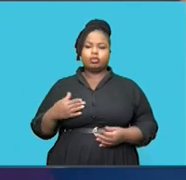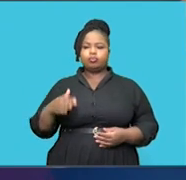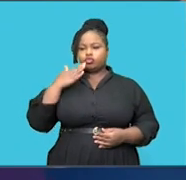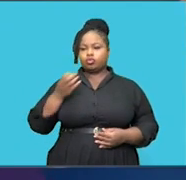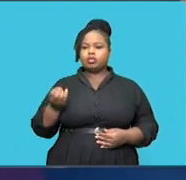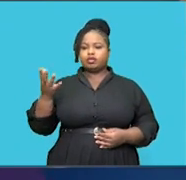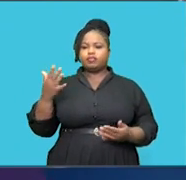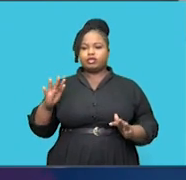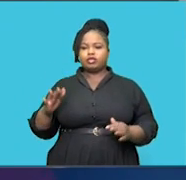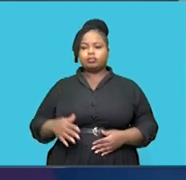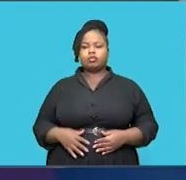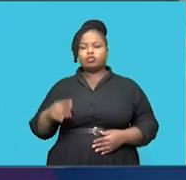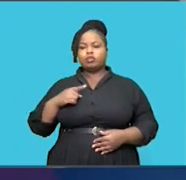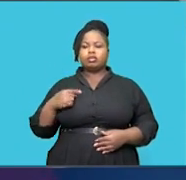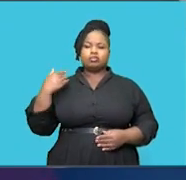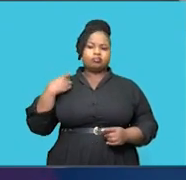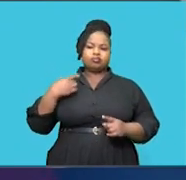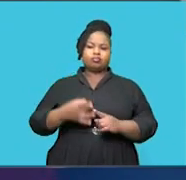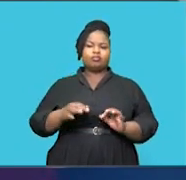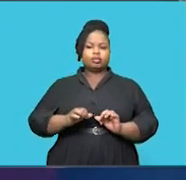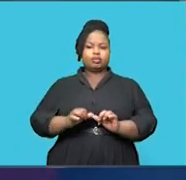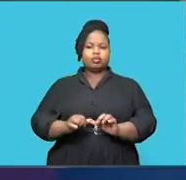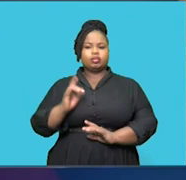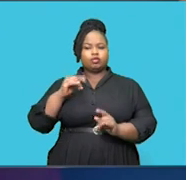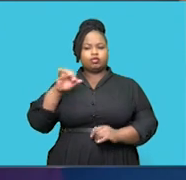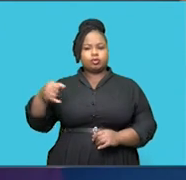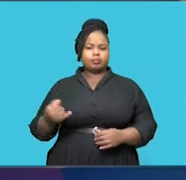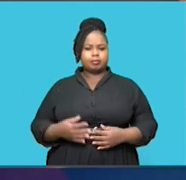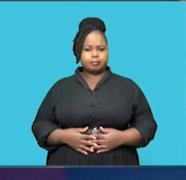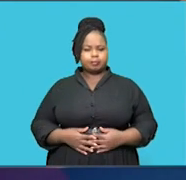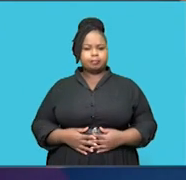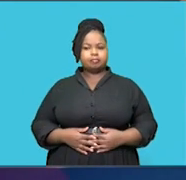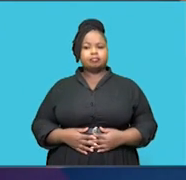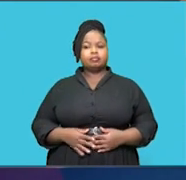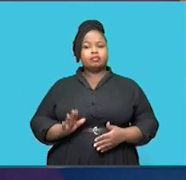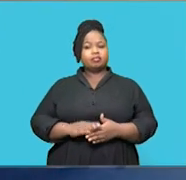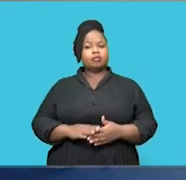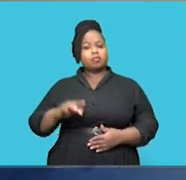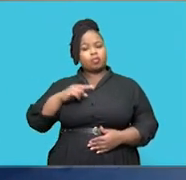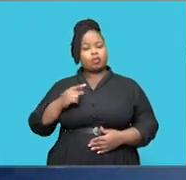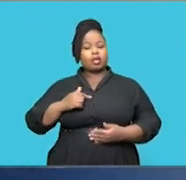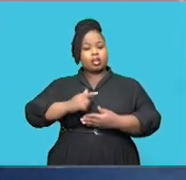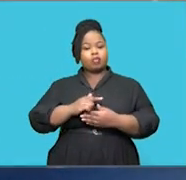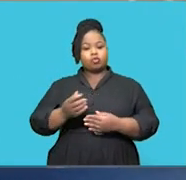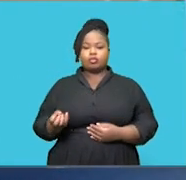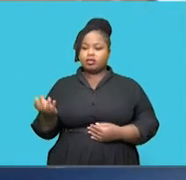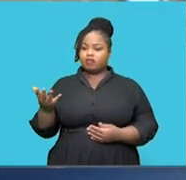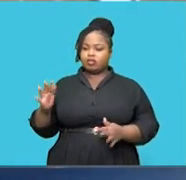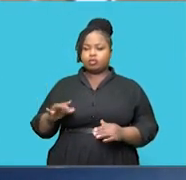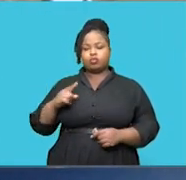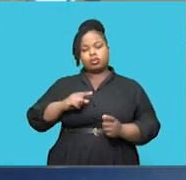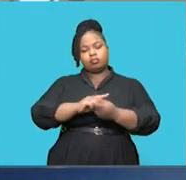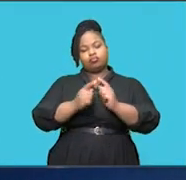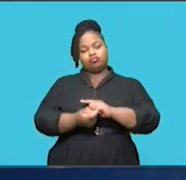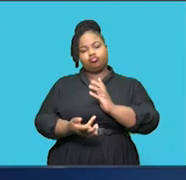to Mofolo, but we've been doing it continuously around the city of Johannesburg. The reason for our laptop is because we are going digital